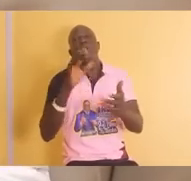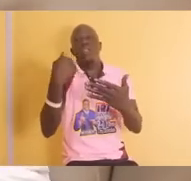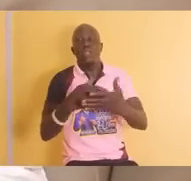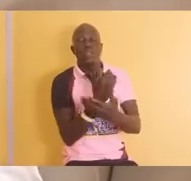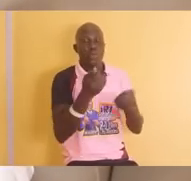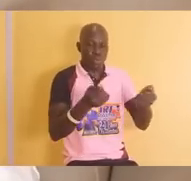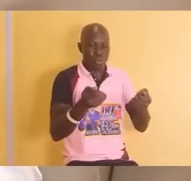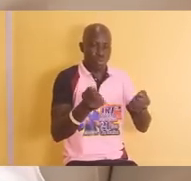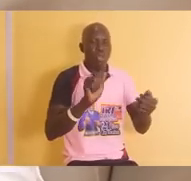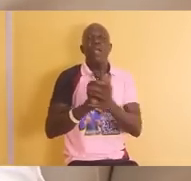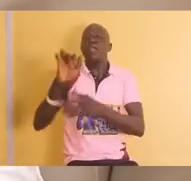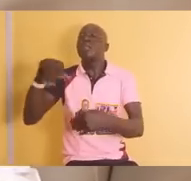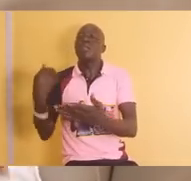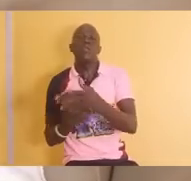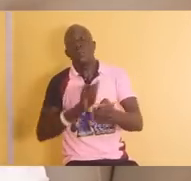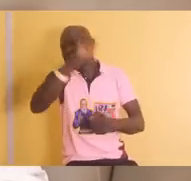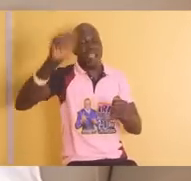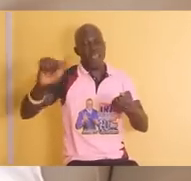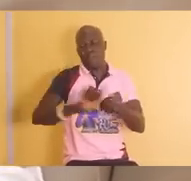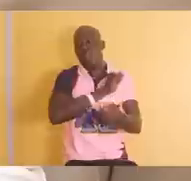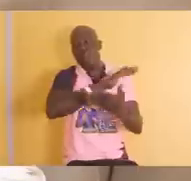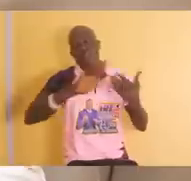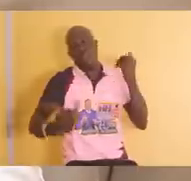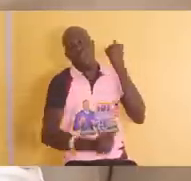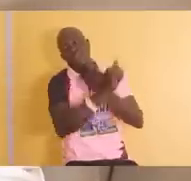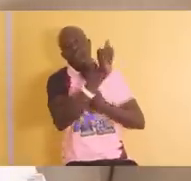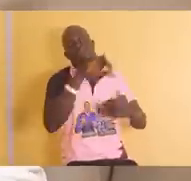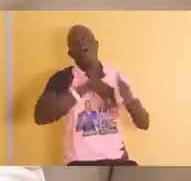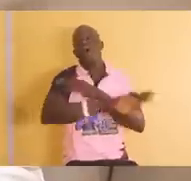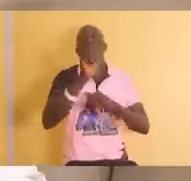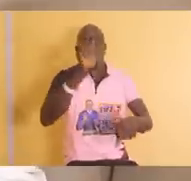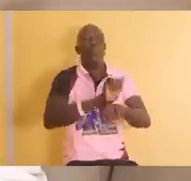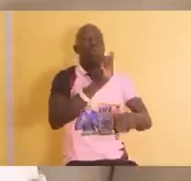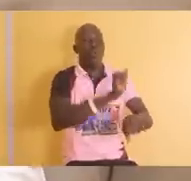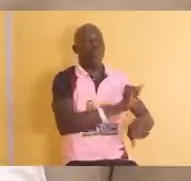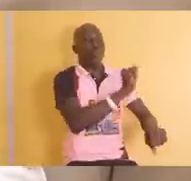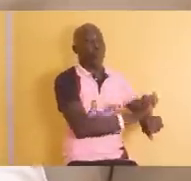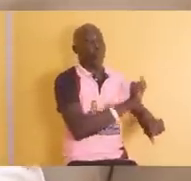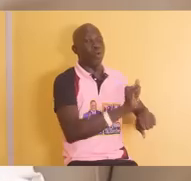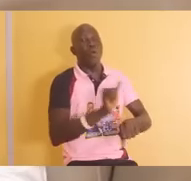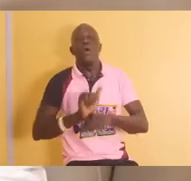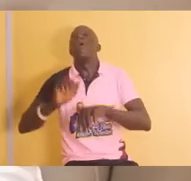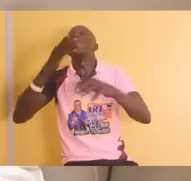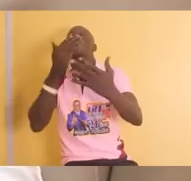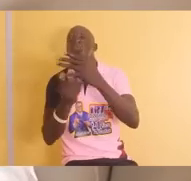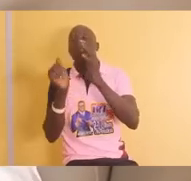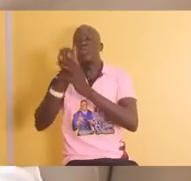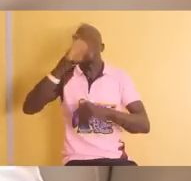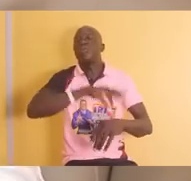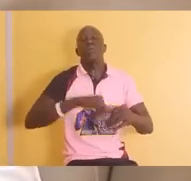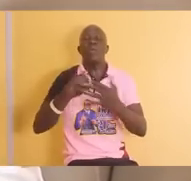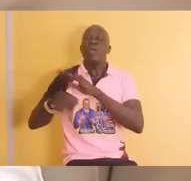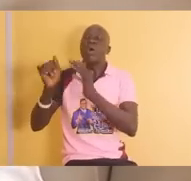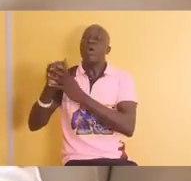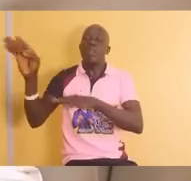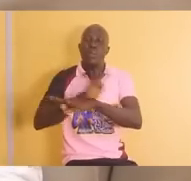se se raye oko yen ko le ja amen o gbe yen ni se owo e bere si ma ri se amen oni